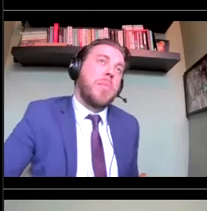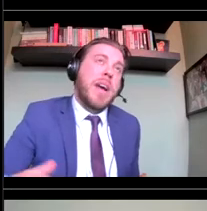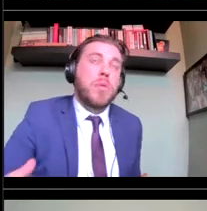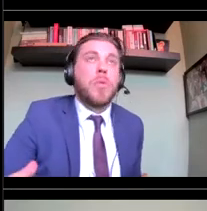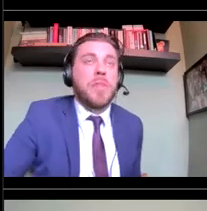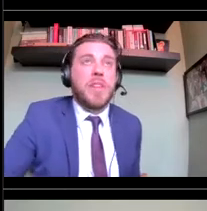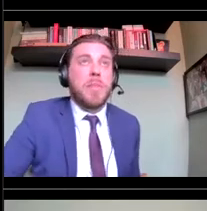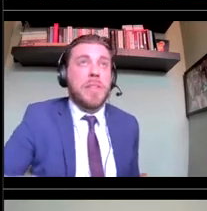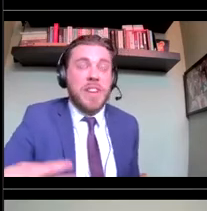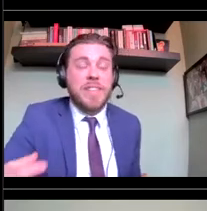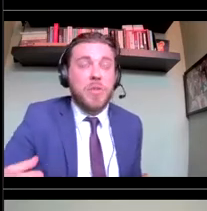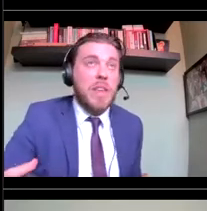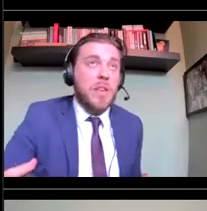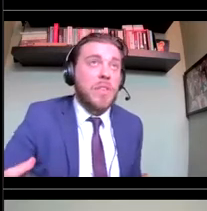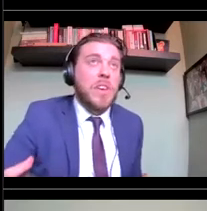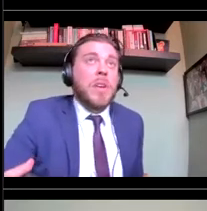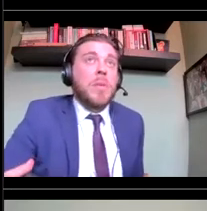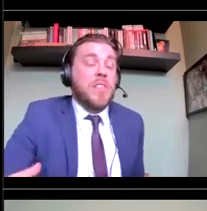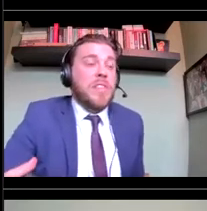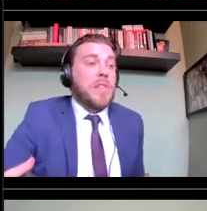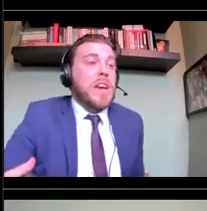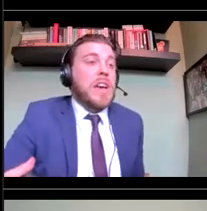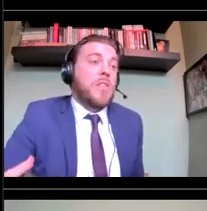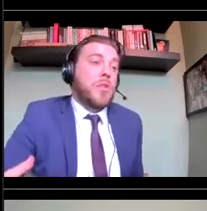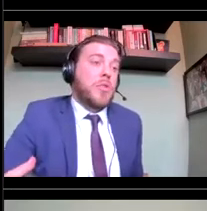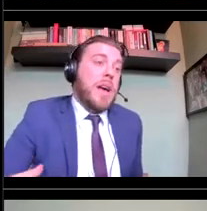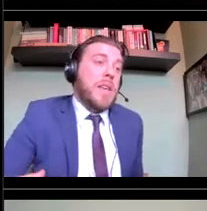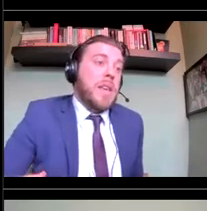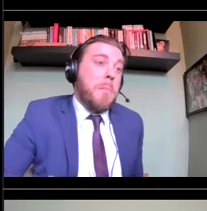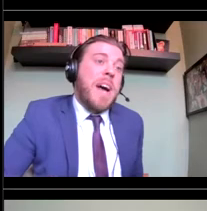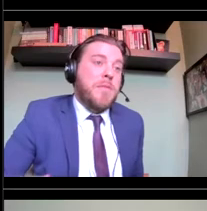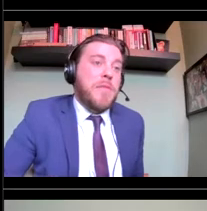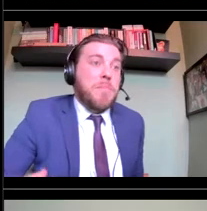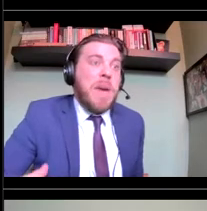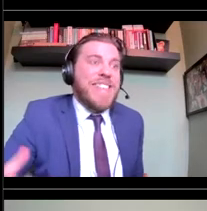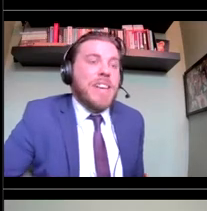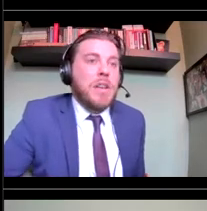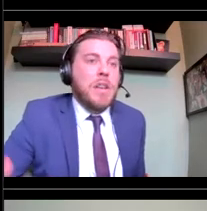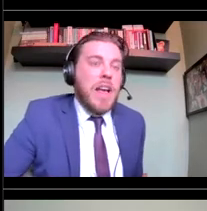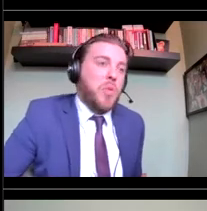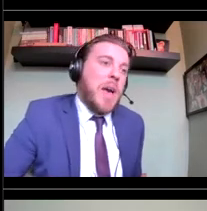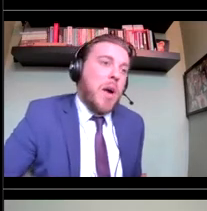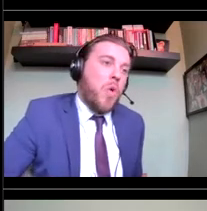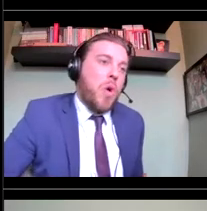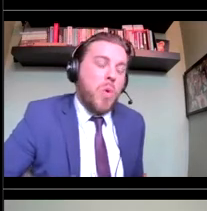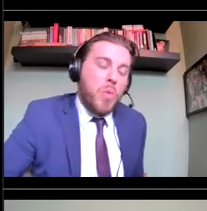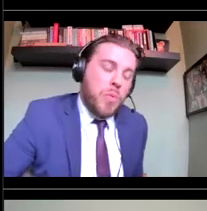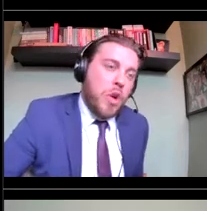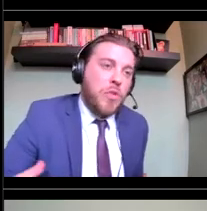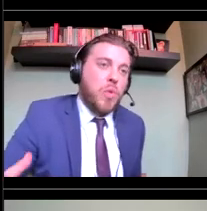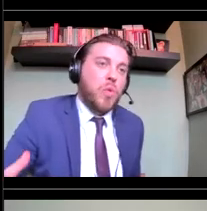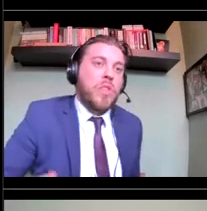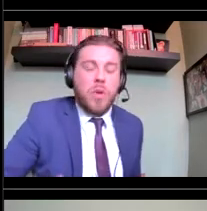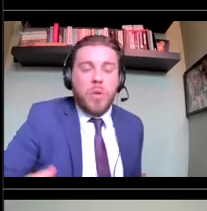in panels, potentially make the decision makers, suggesting that children might find better elsewhere, or